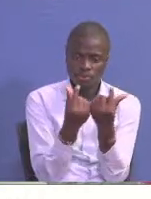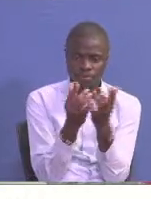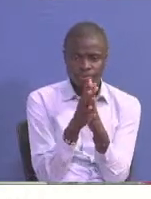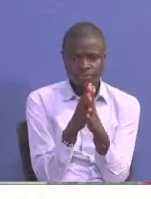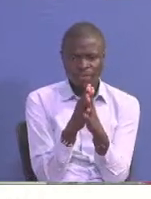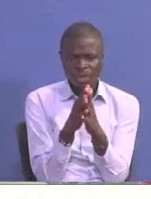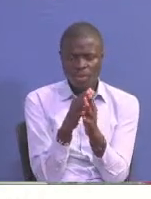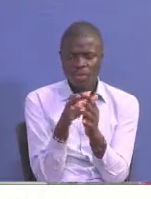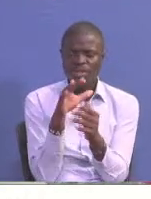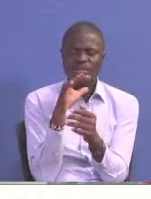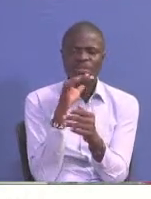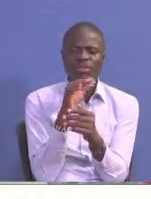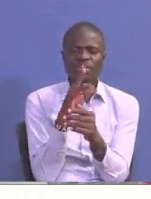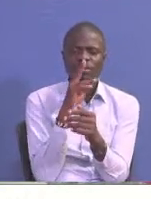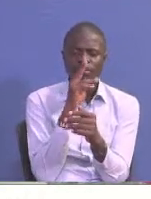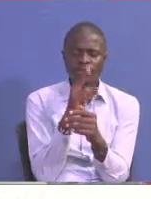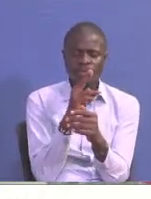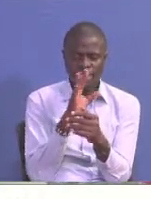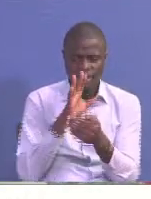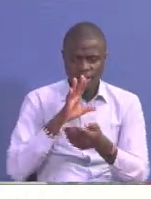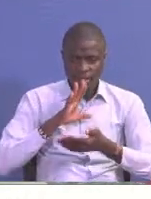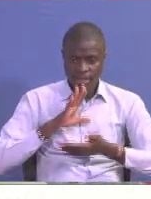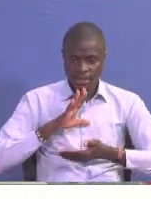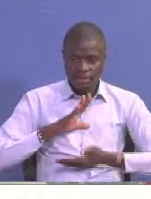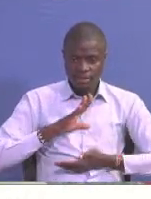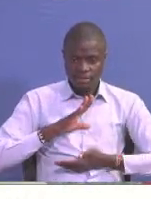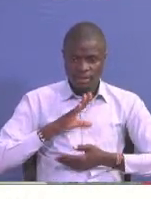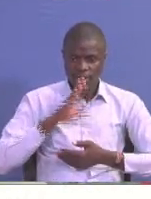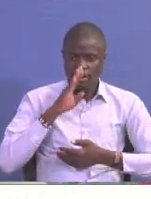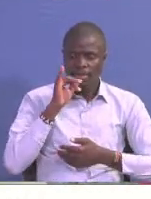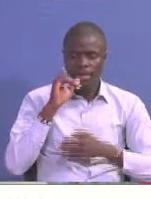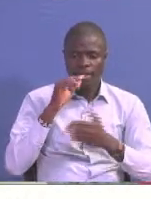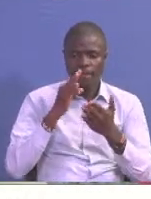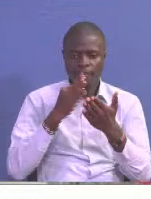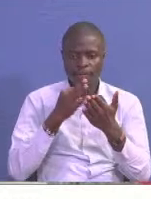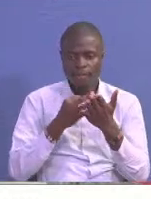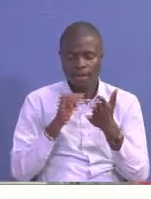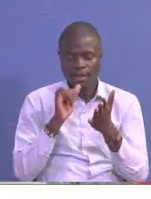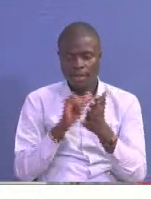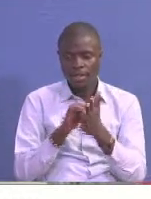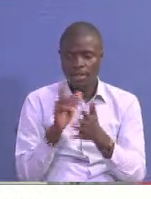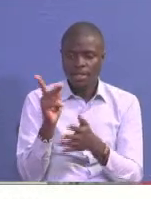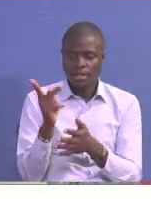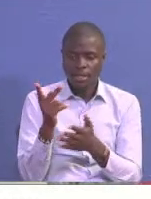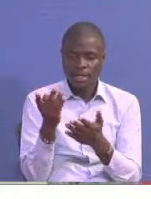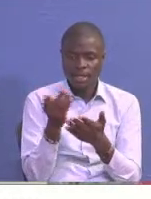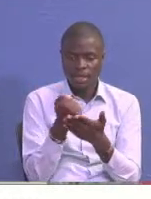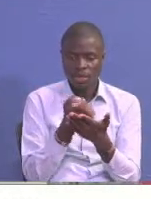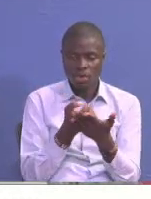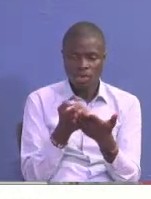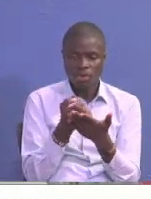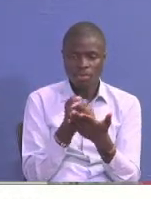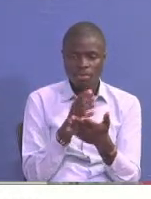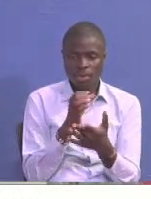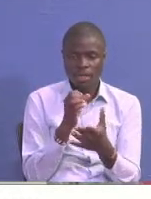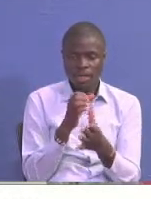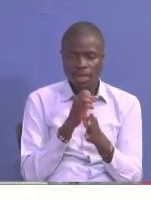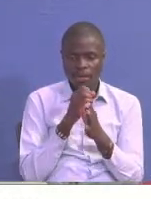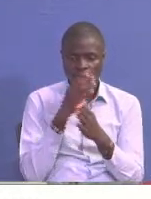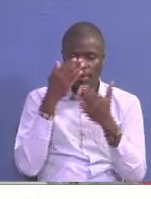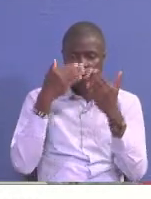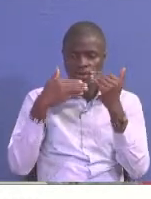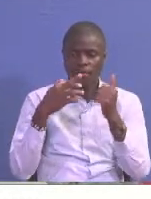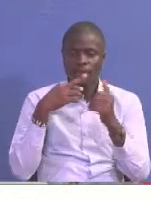We should never be contented by the fact that Kenya economy and our universities